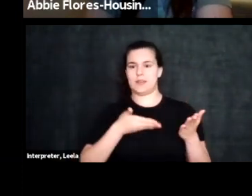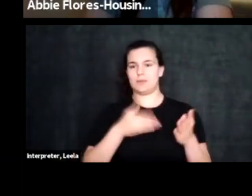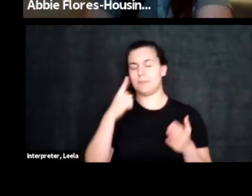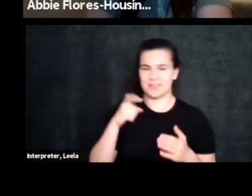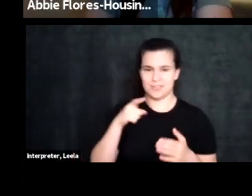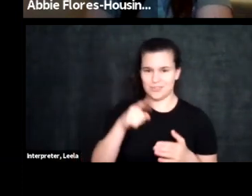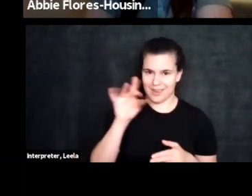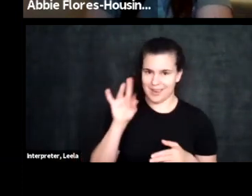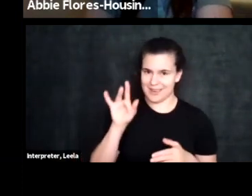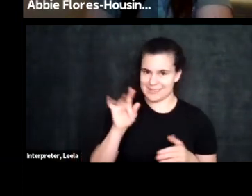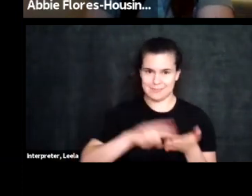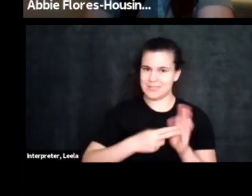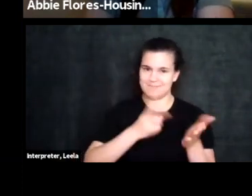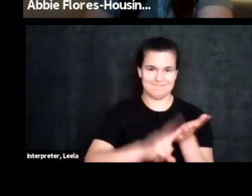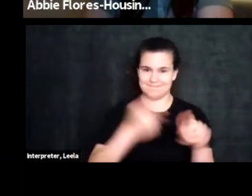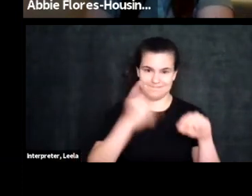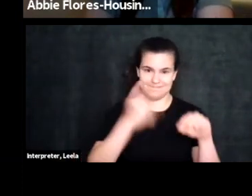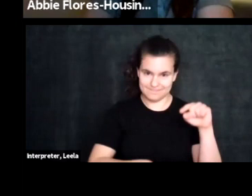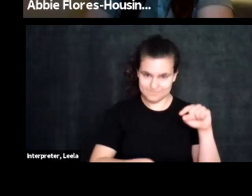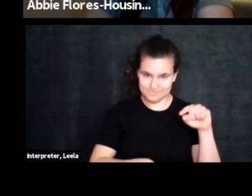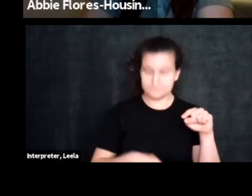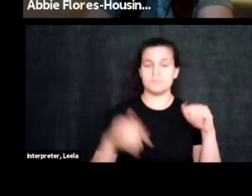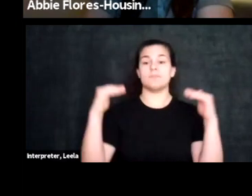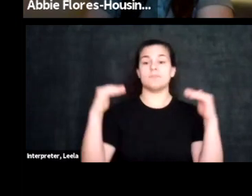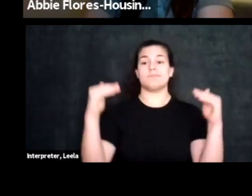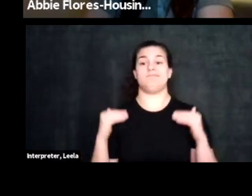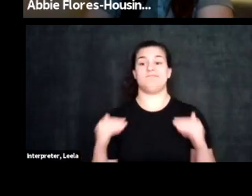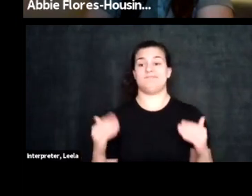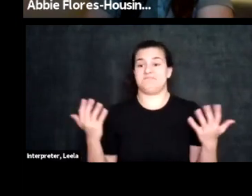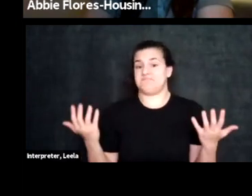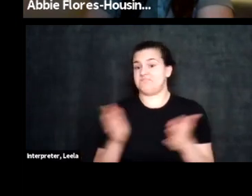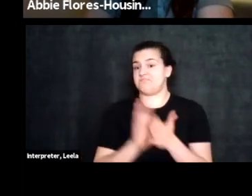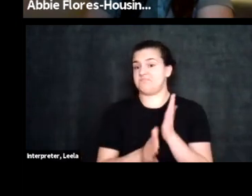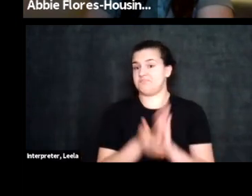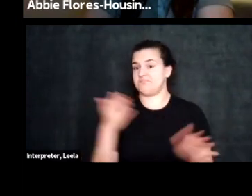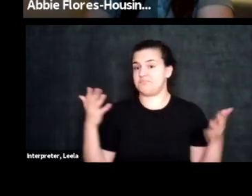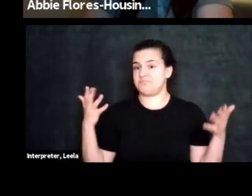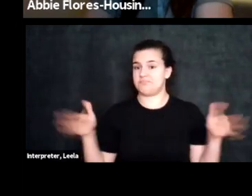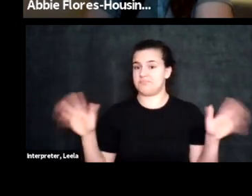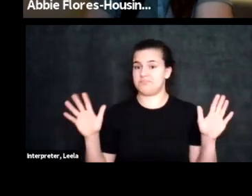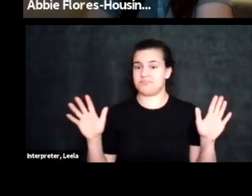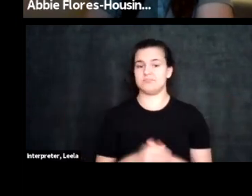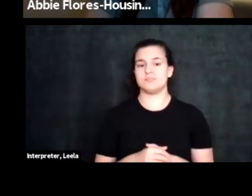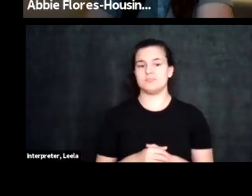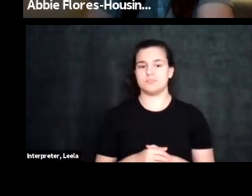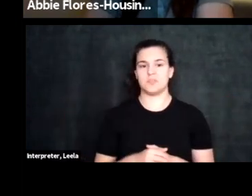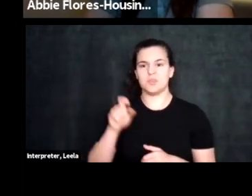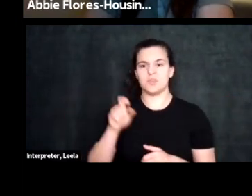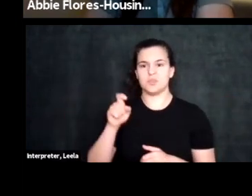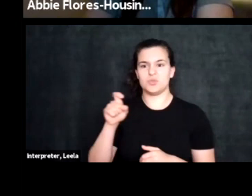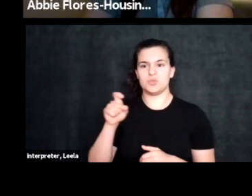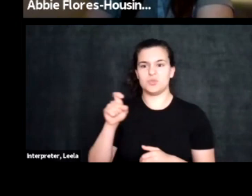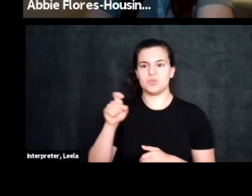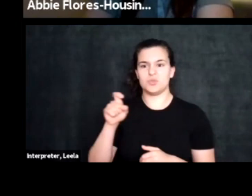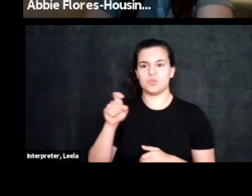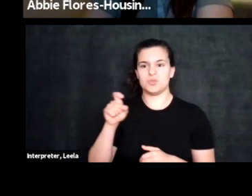not 18. And then basically your application is then complete, and you should receive your room assignment within